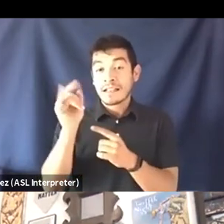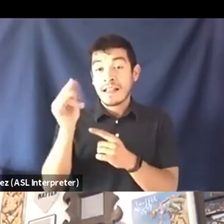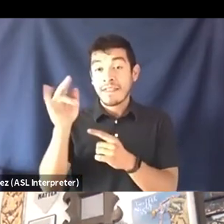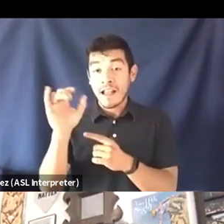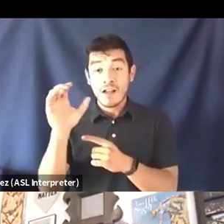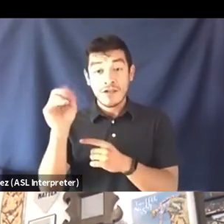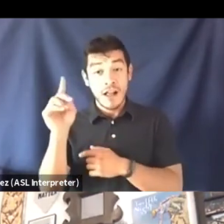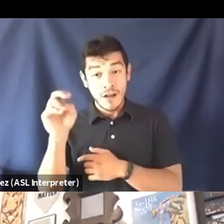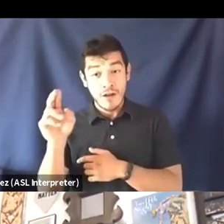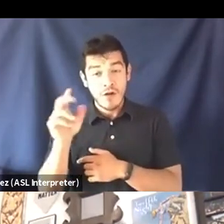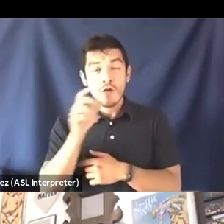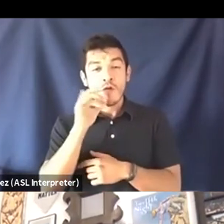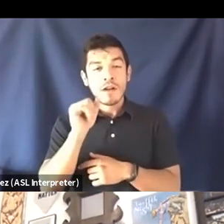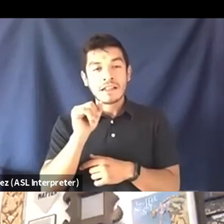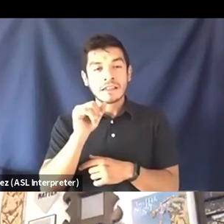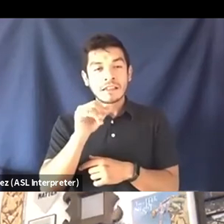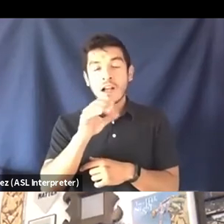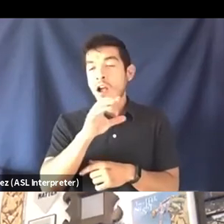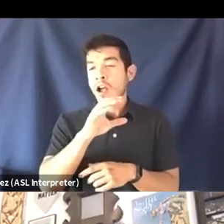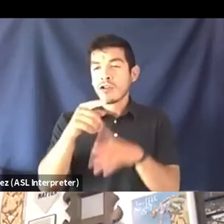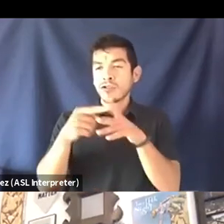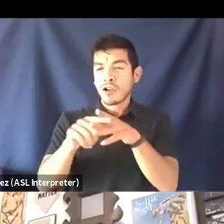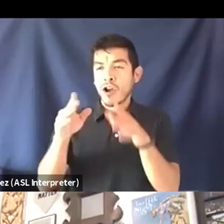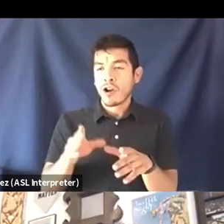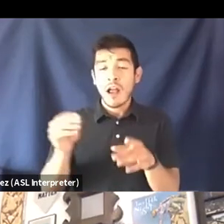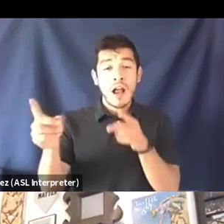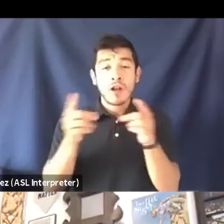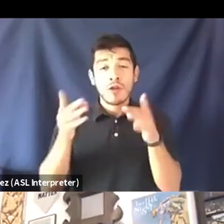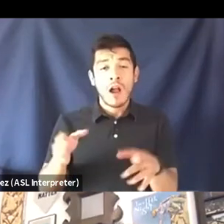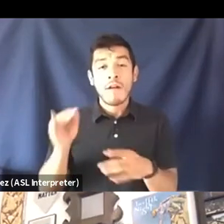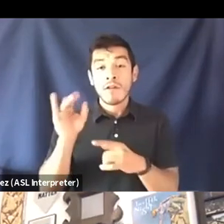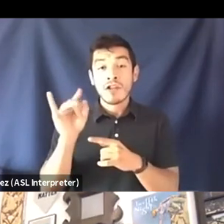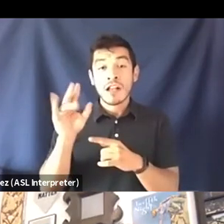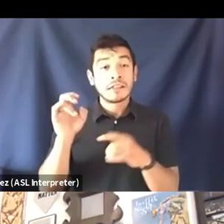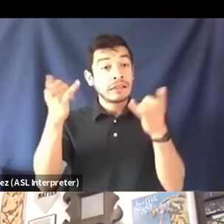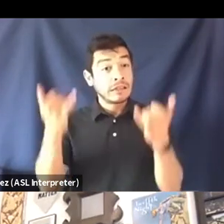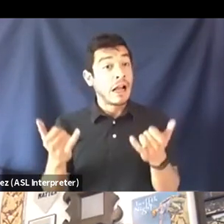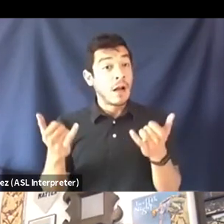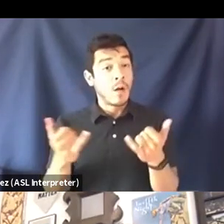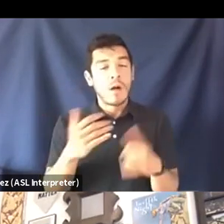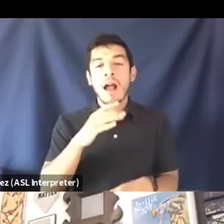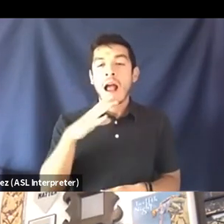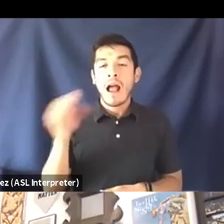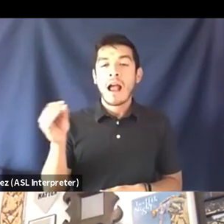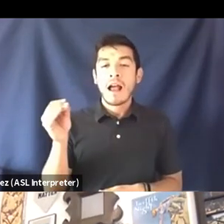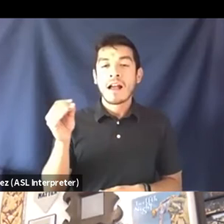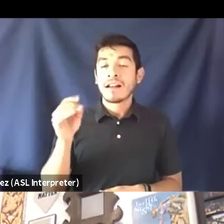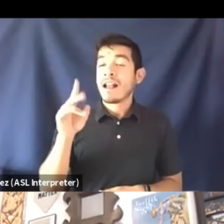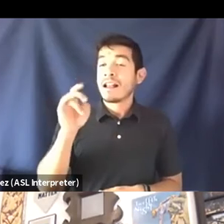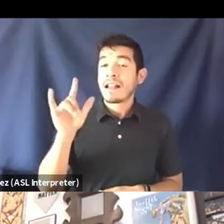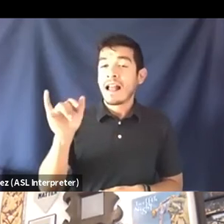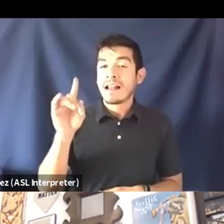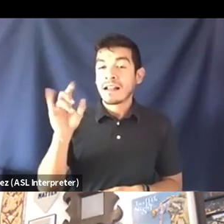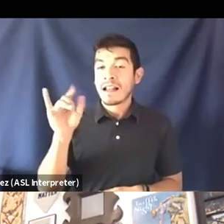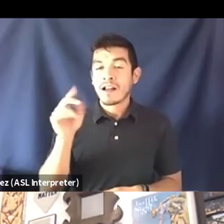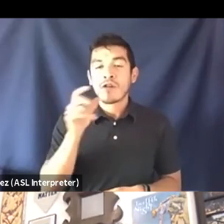who is the co-founder and executive director of Justice Now. Hello, Cynthia. As well as Kelli, Dillon, who is